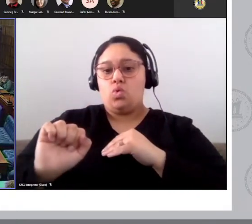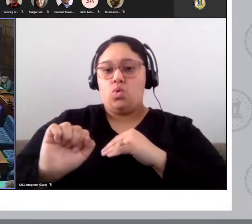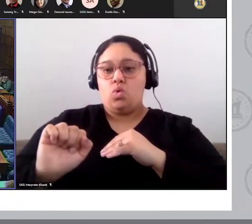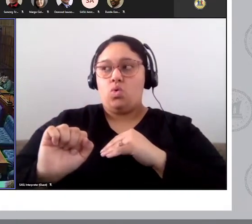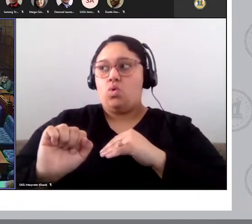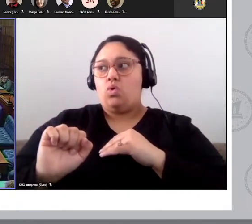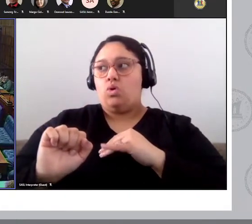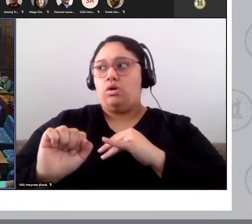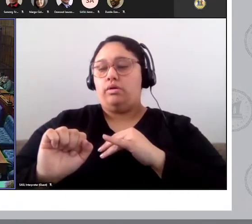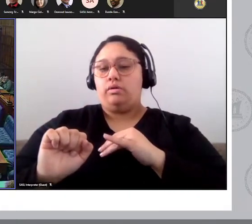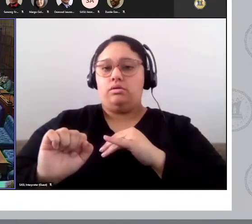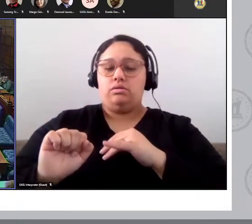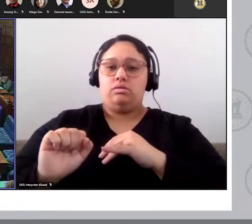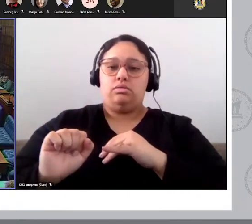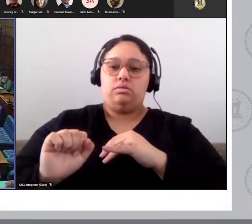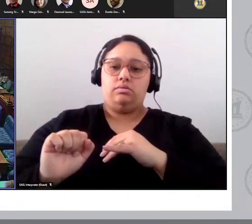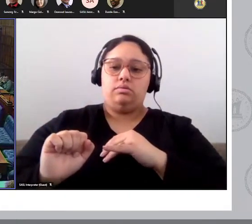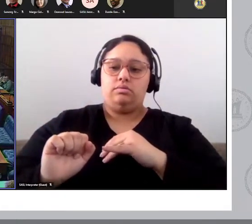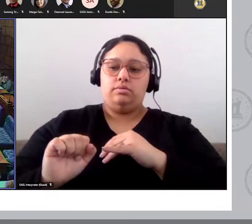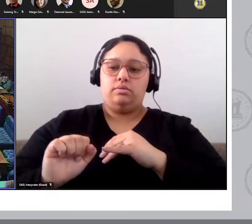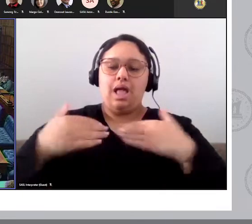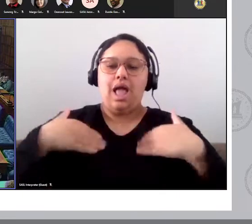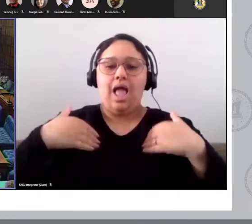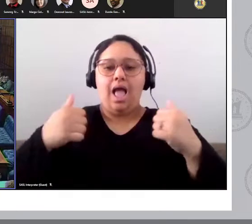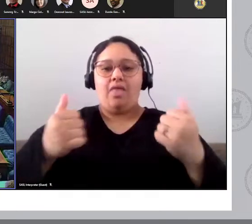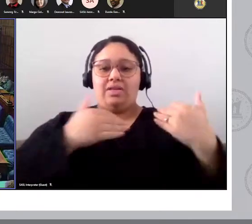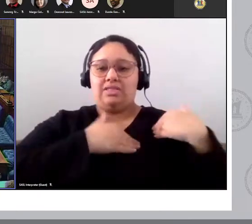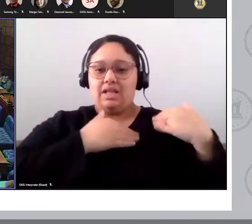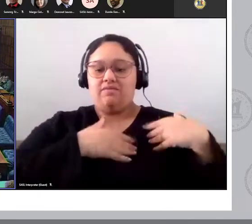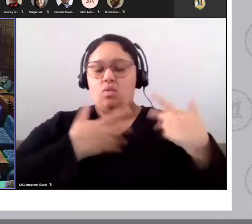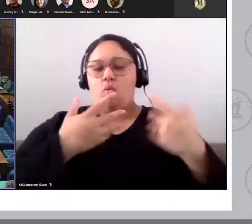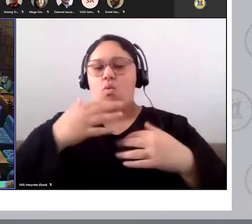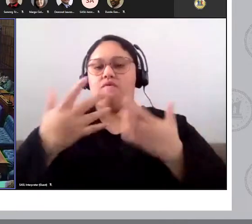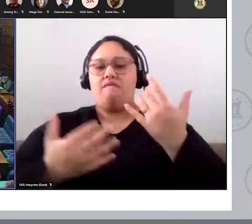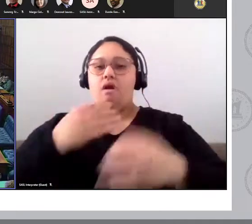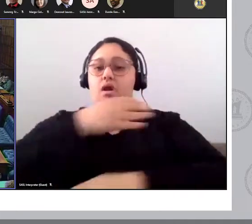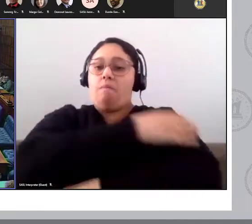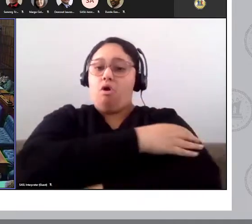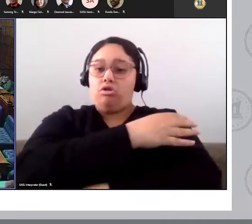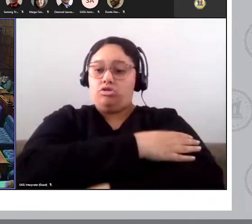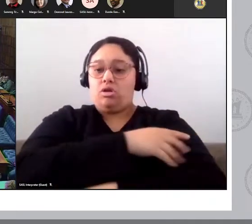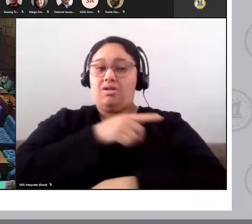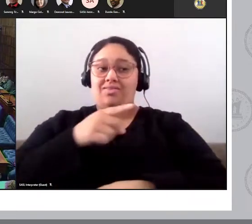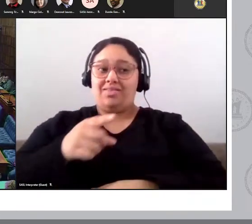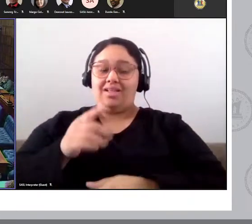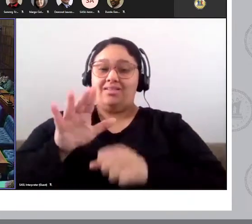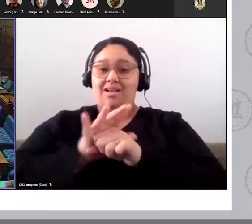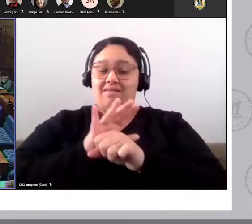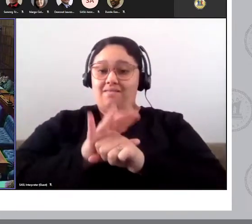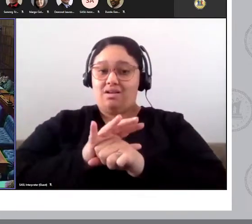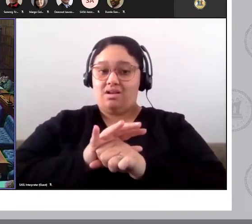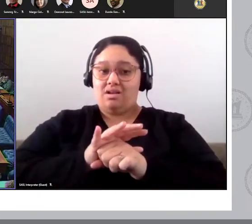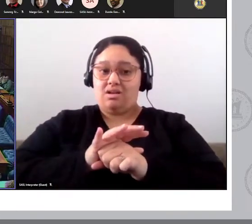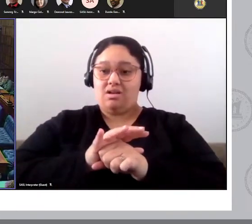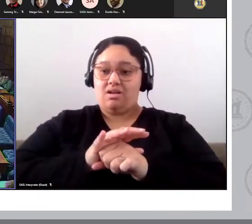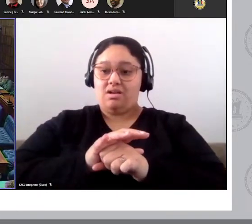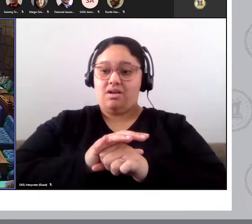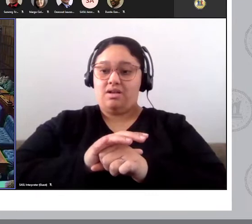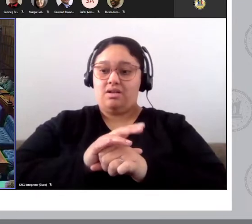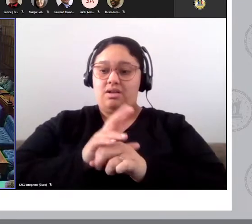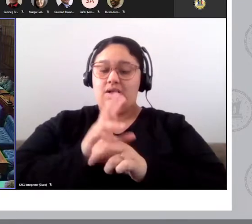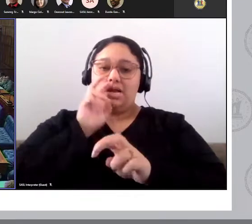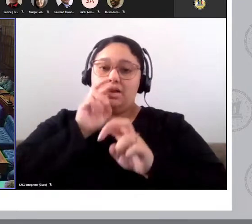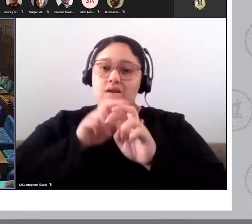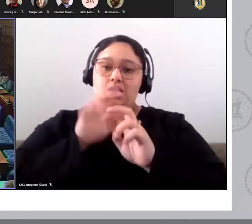presence of the health and safety or the fire marshals talk to the need